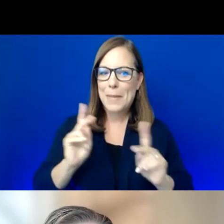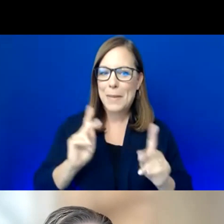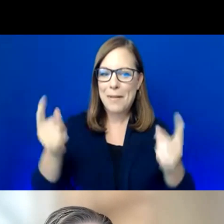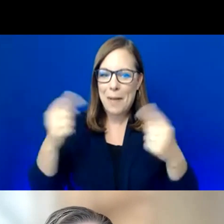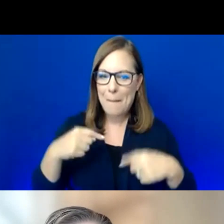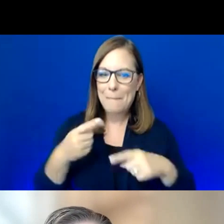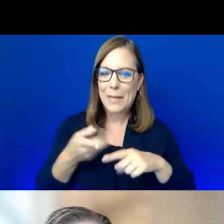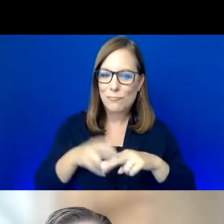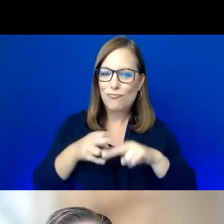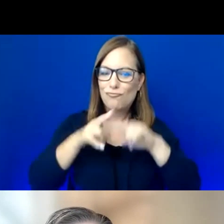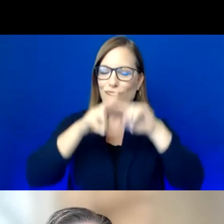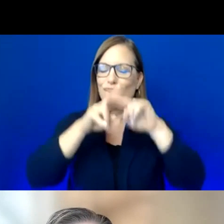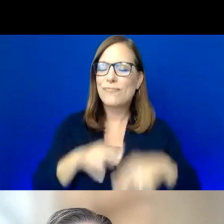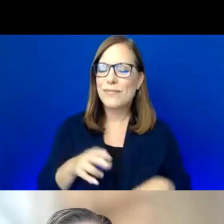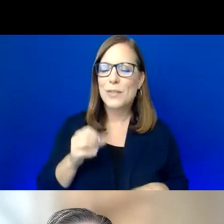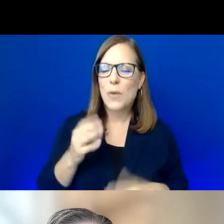in.